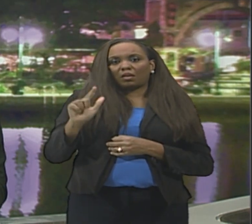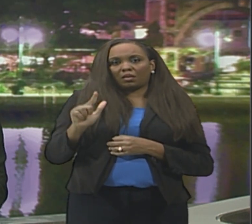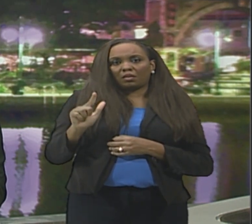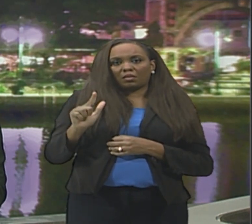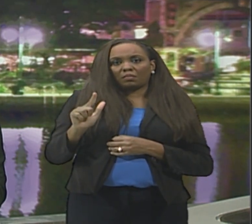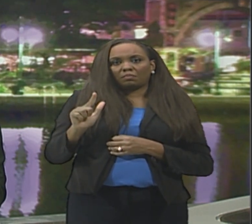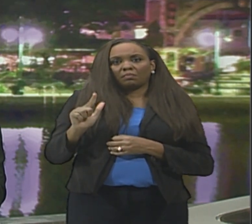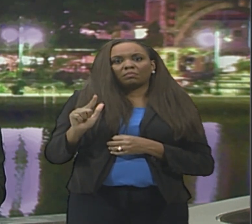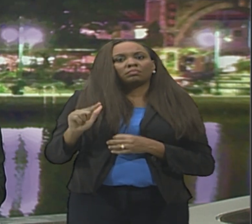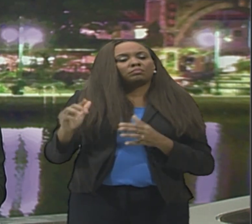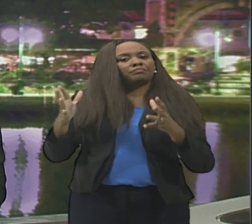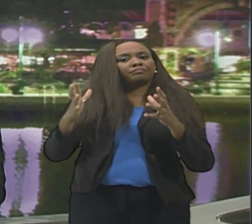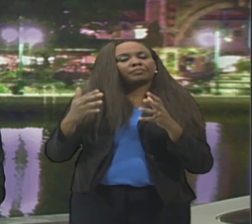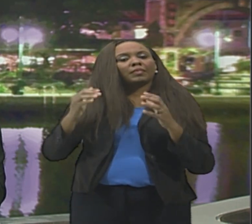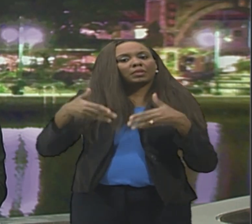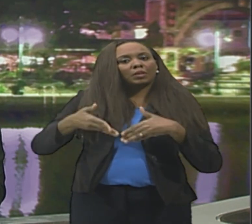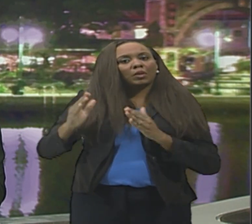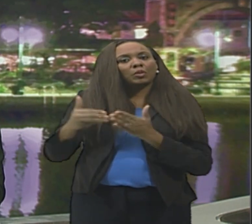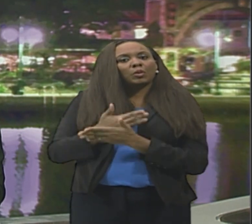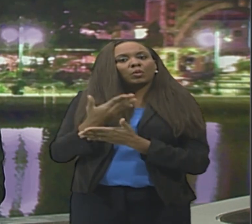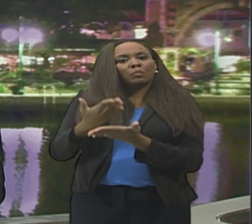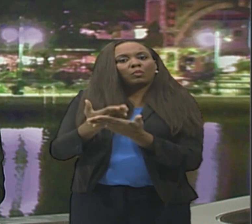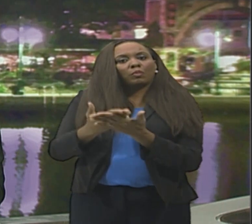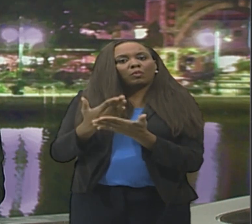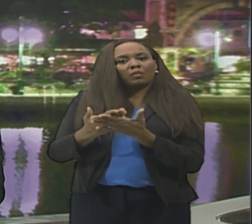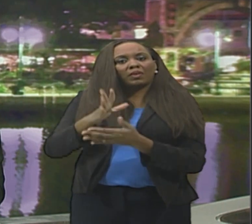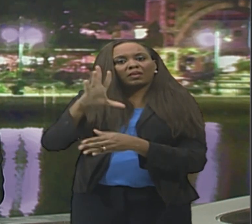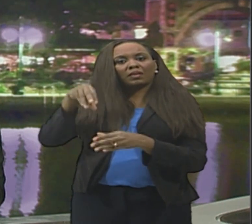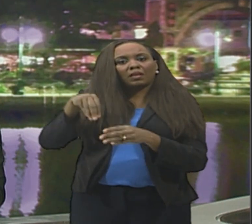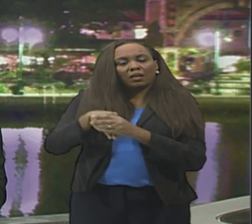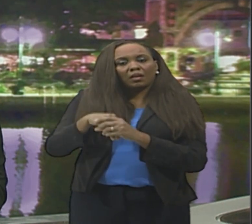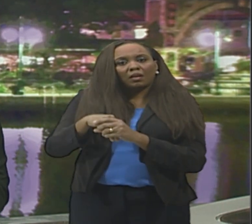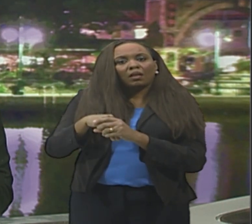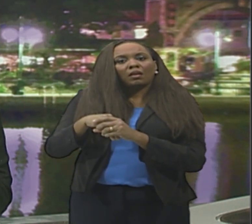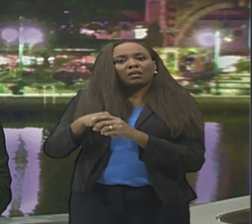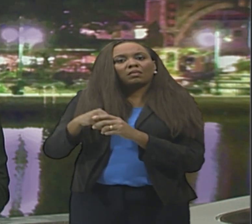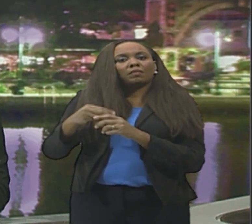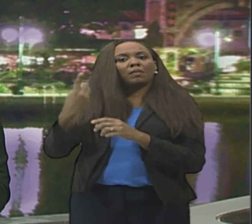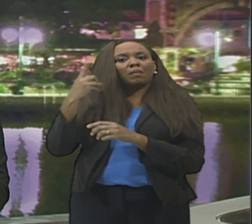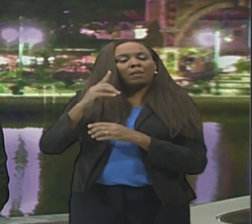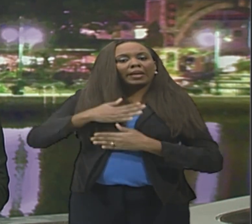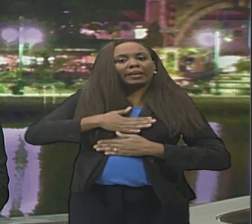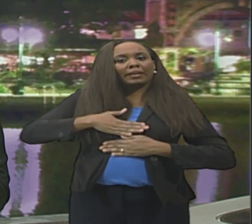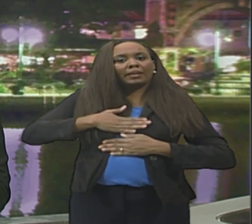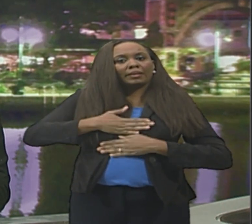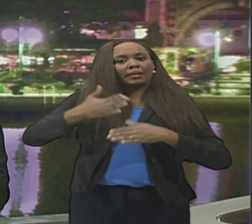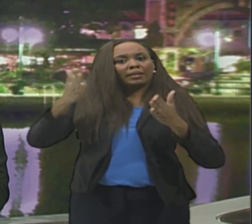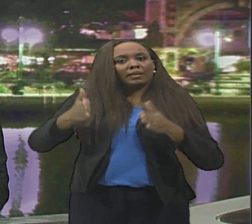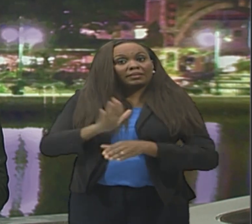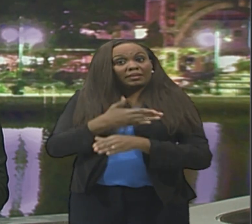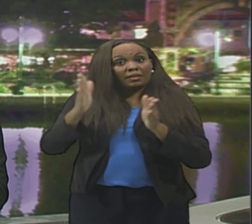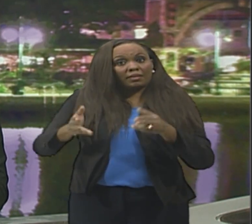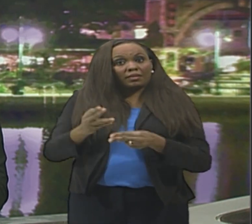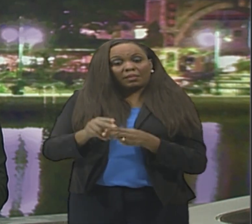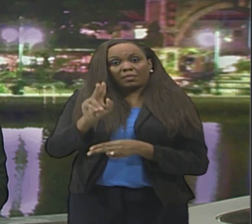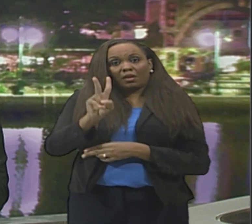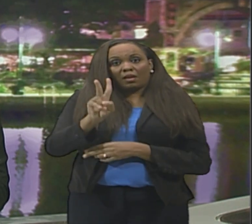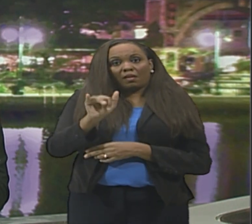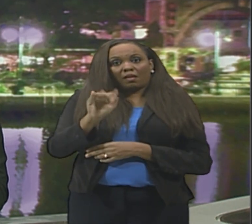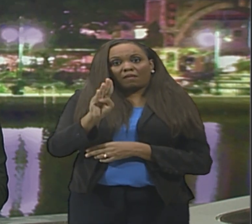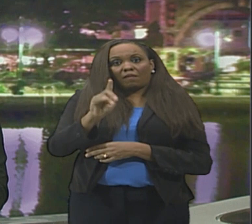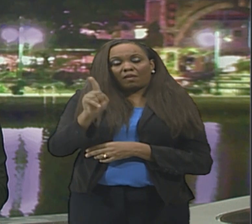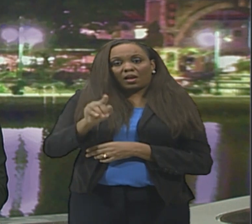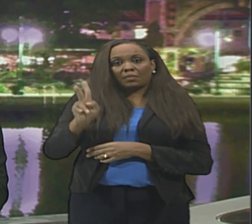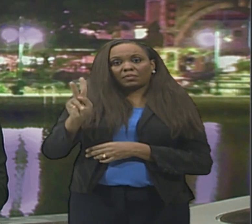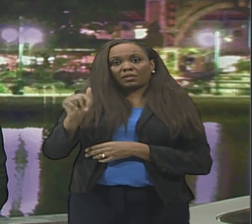evidence to be introduced into the case involving dancehall entertainer Vybz Kartel. The artist was convicted in 2014 for